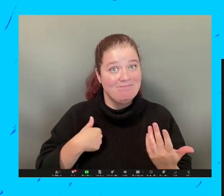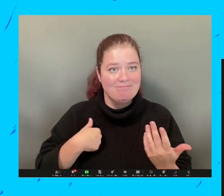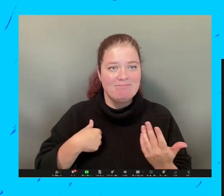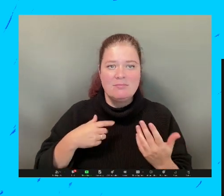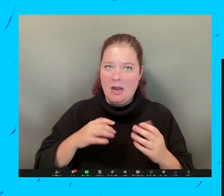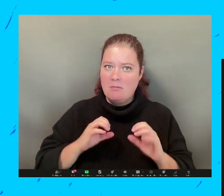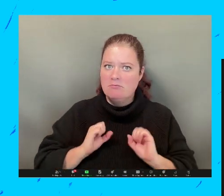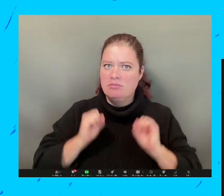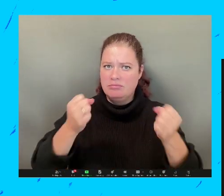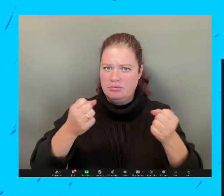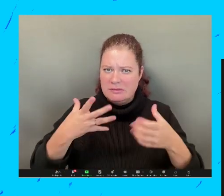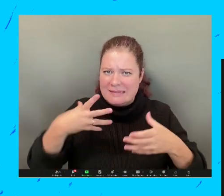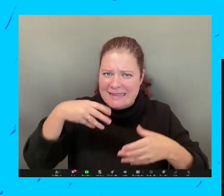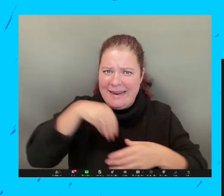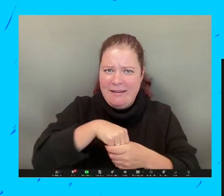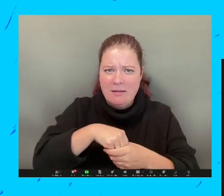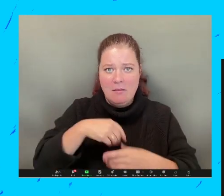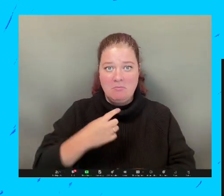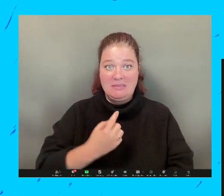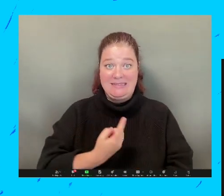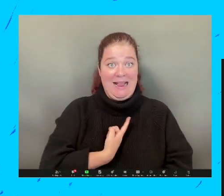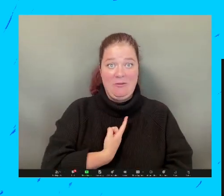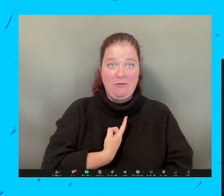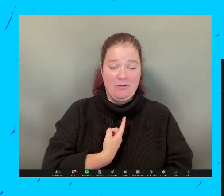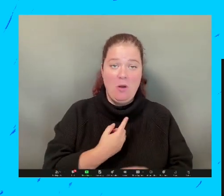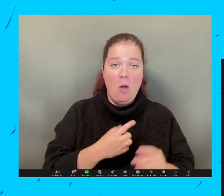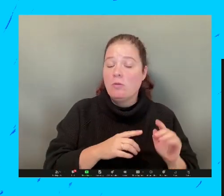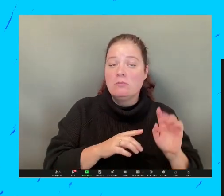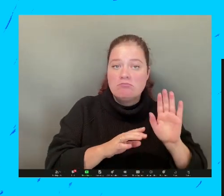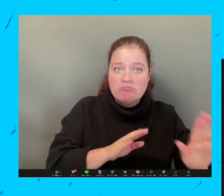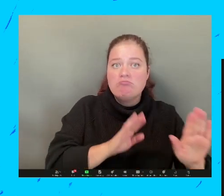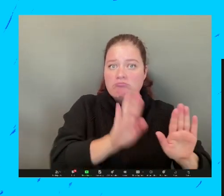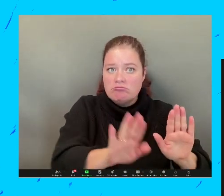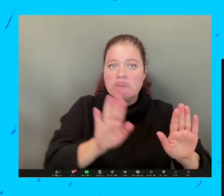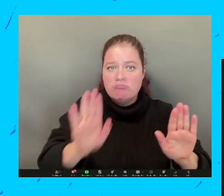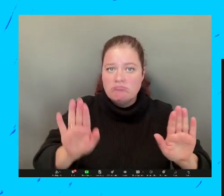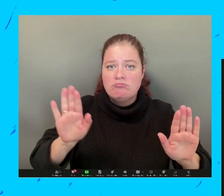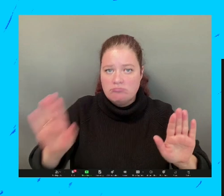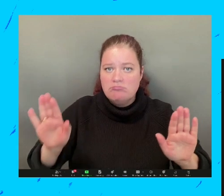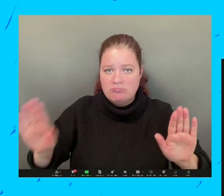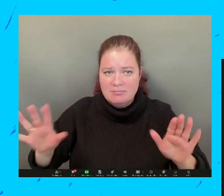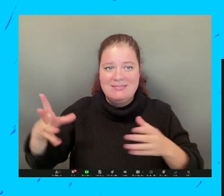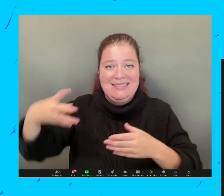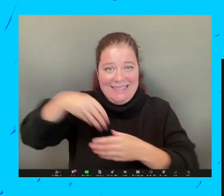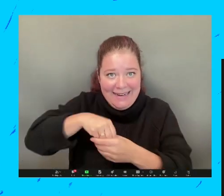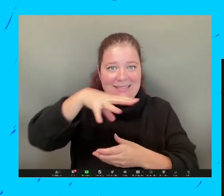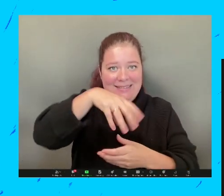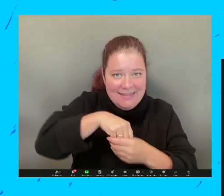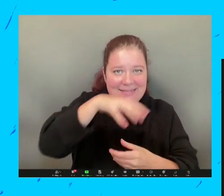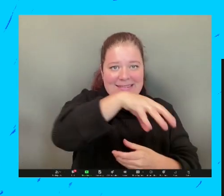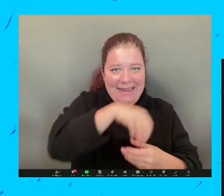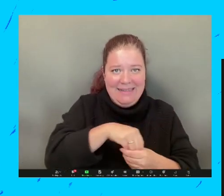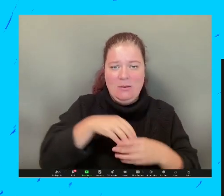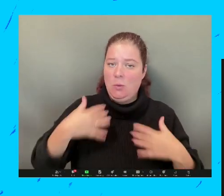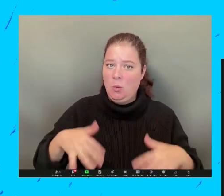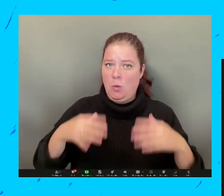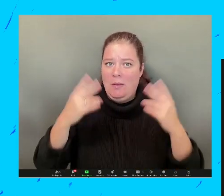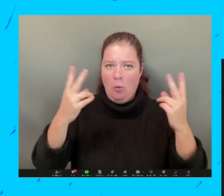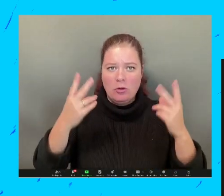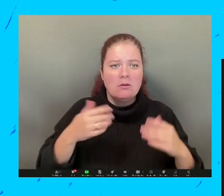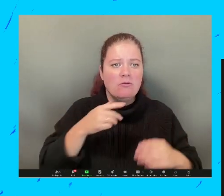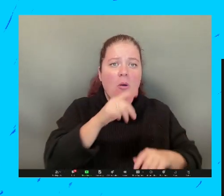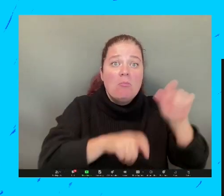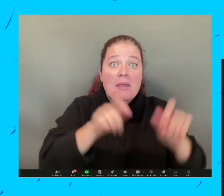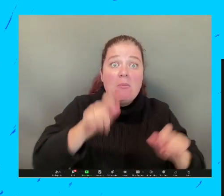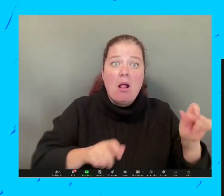Every person has to be involved, each stakeholder, so from parents to the adolescents themselves to the policymakers. We need to bring